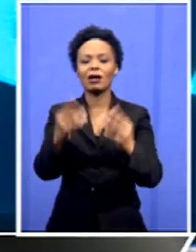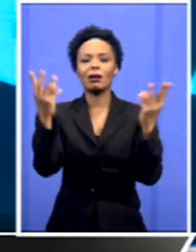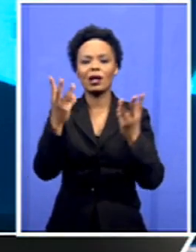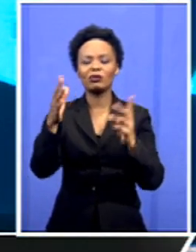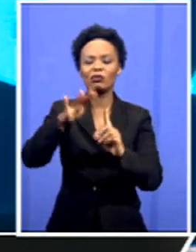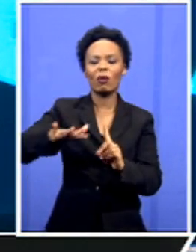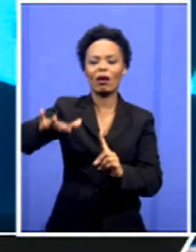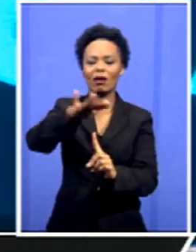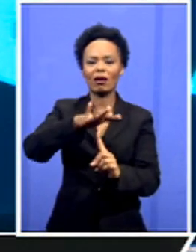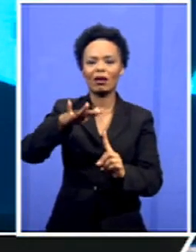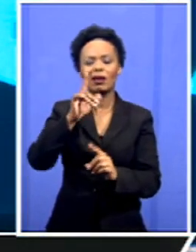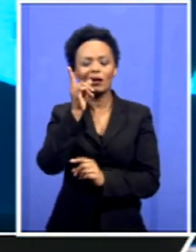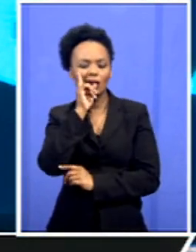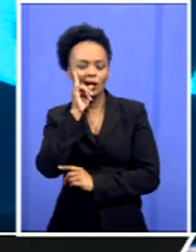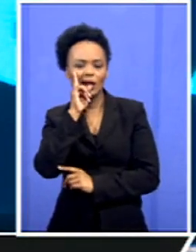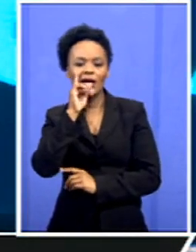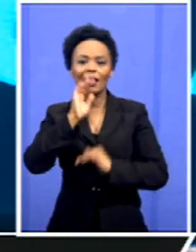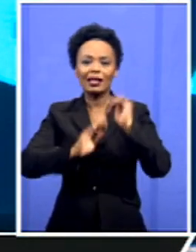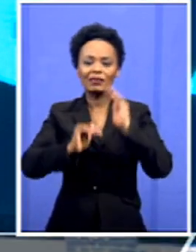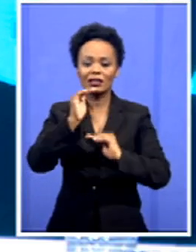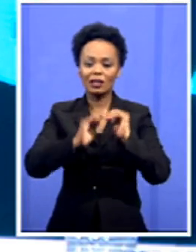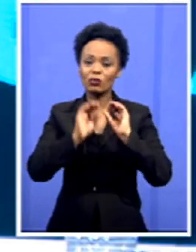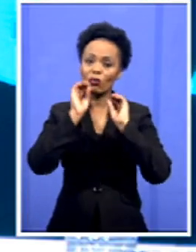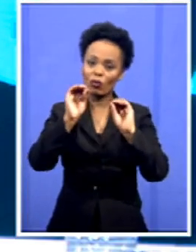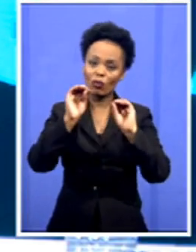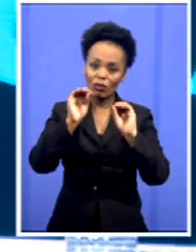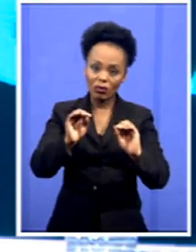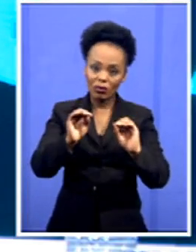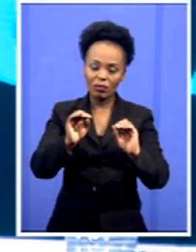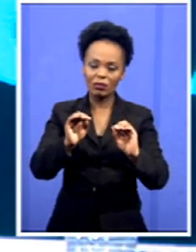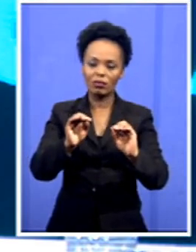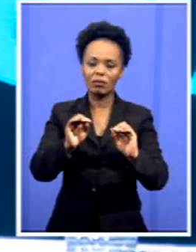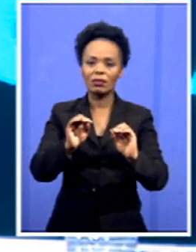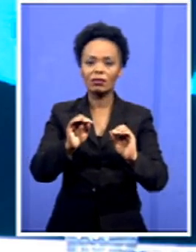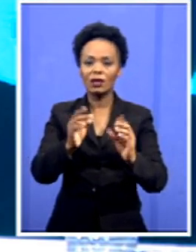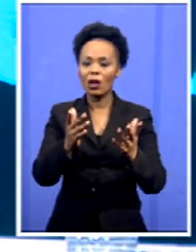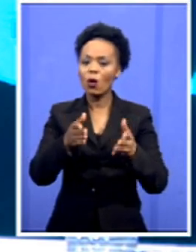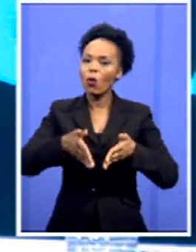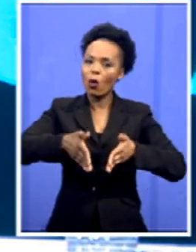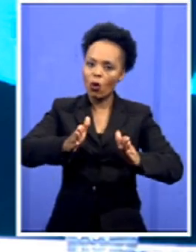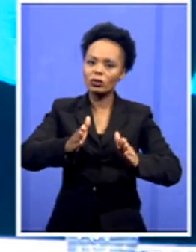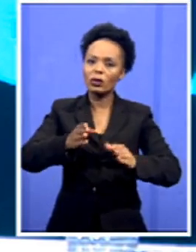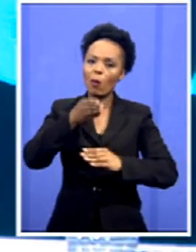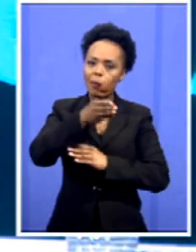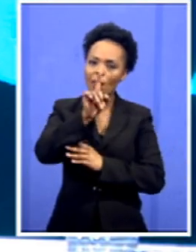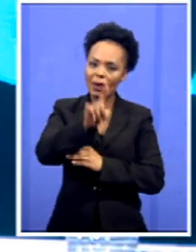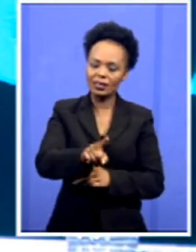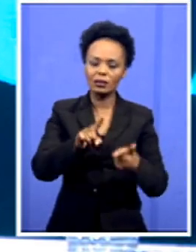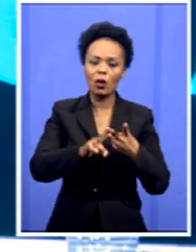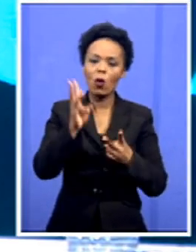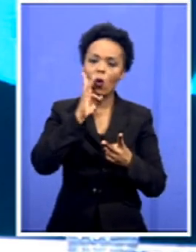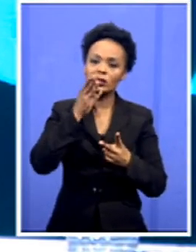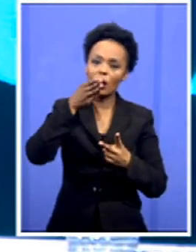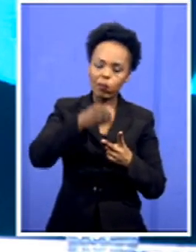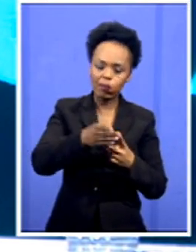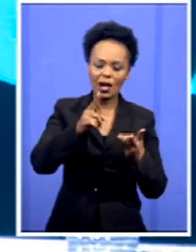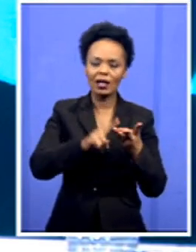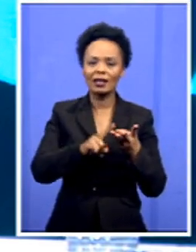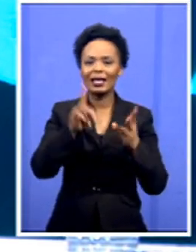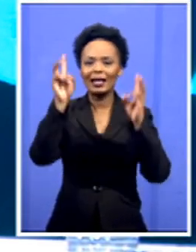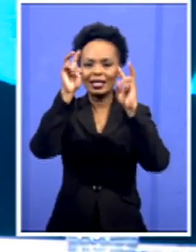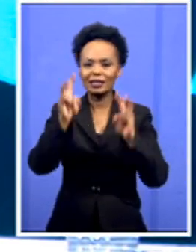look at, you know, whether the infrastructure is there. Therefore, there must be roads as well. There's water and sanitation. There's issues